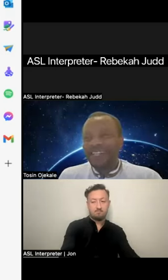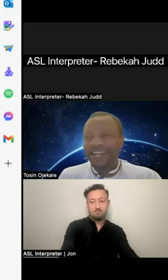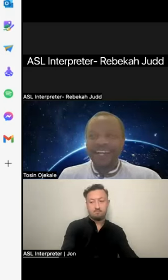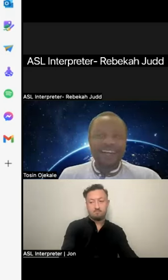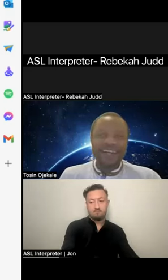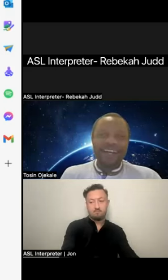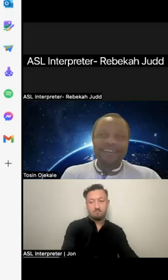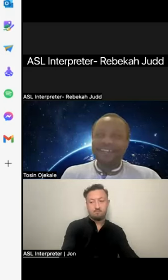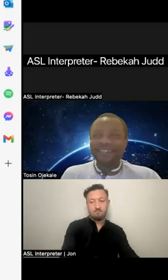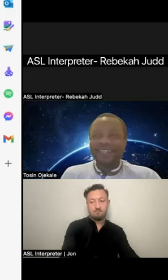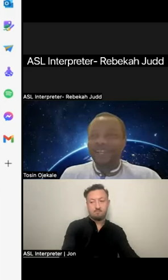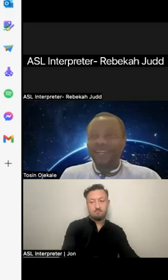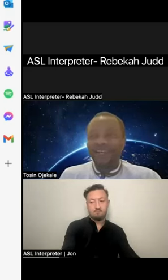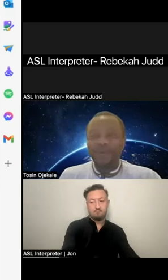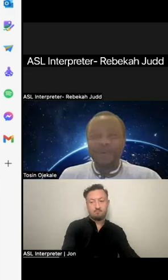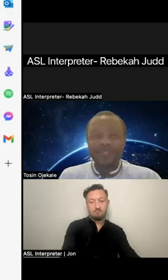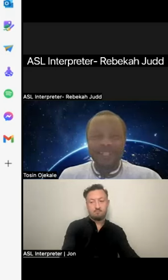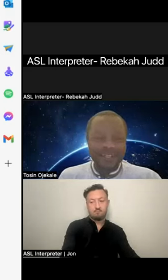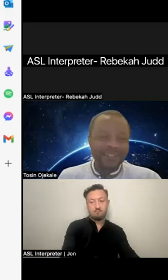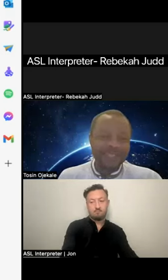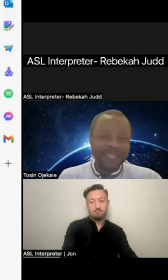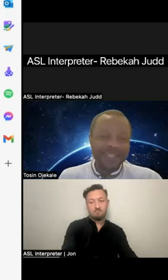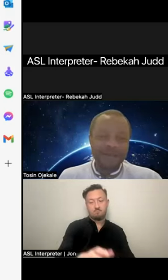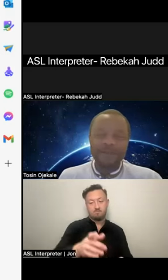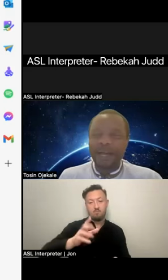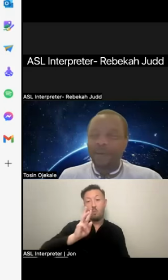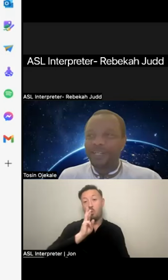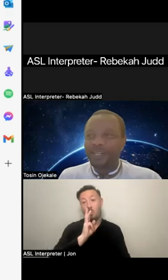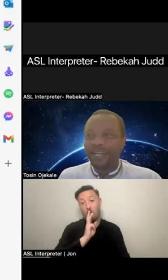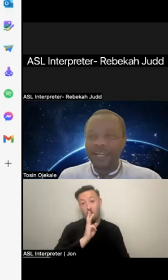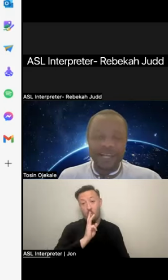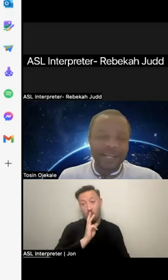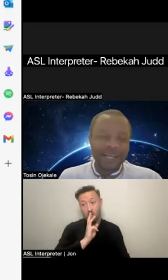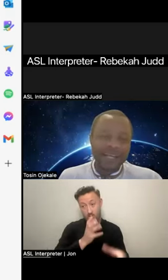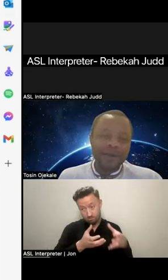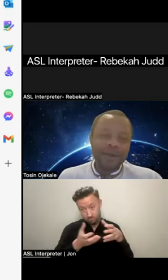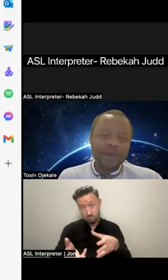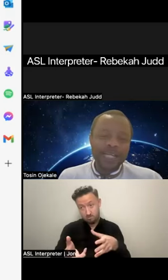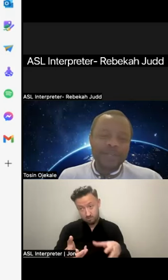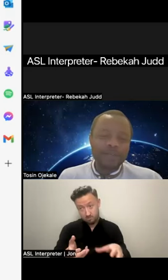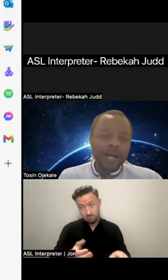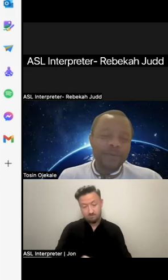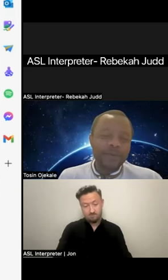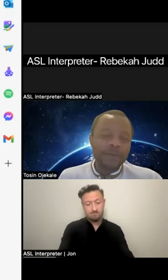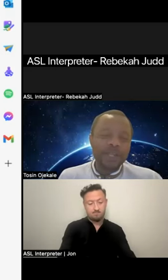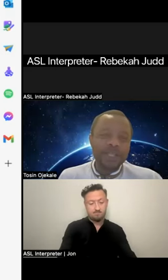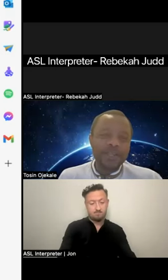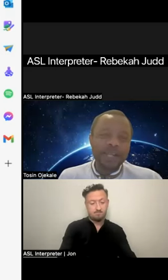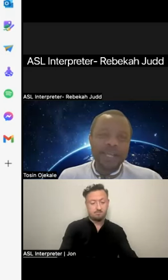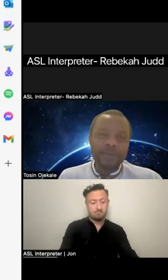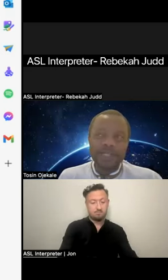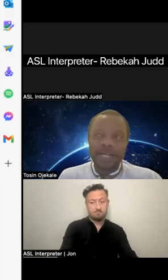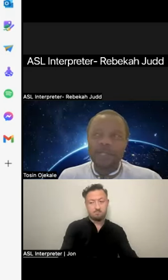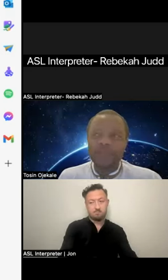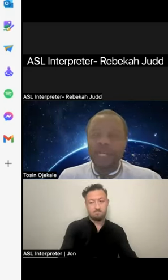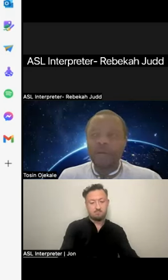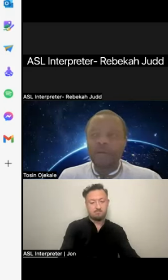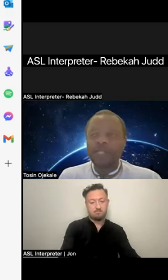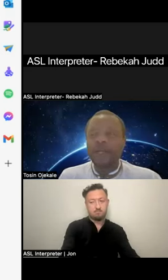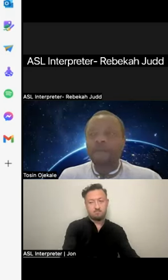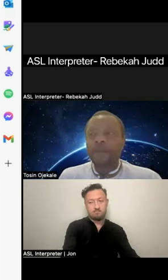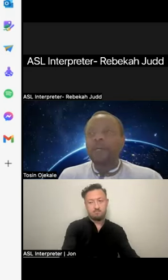Definitely, Zachary, I agree. Definitely not water. The water is not even among the water is not part of the three elements that we're